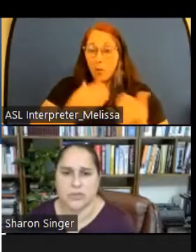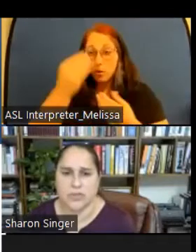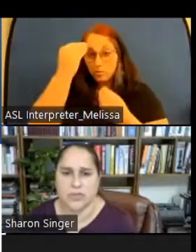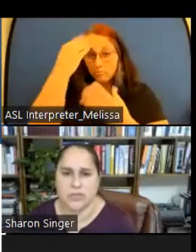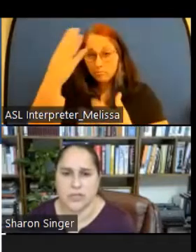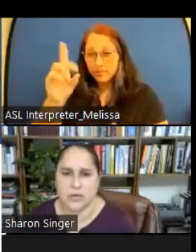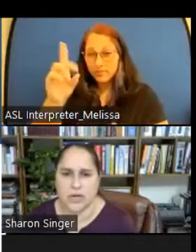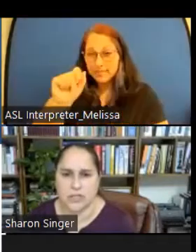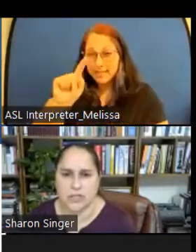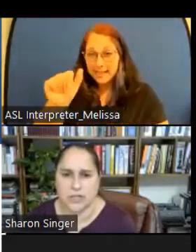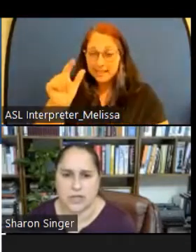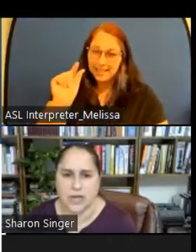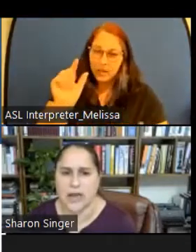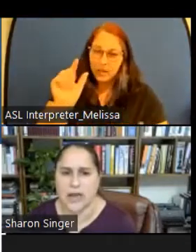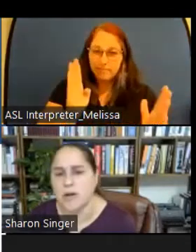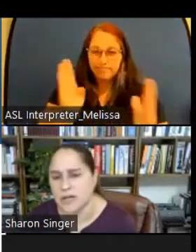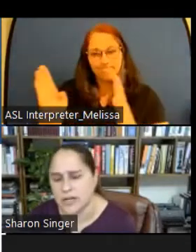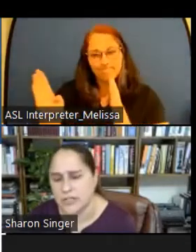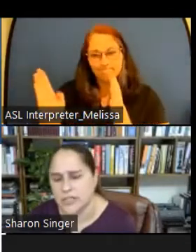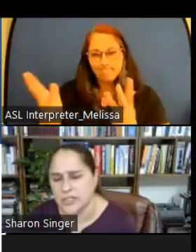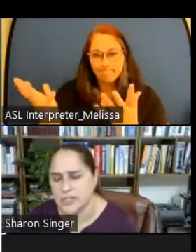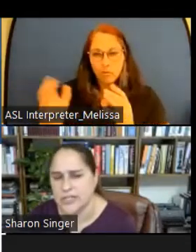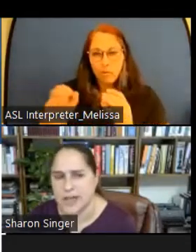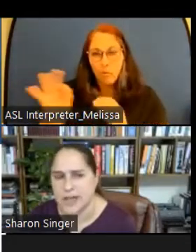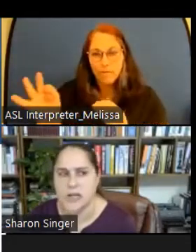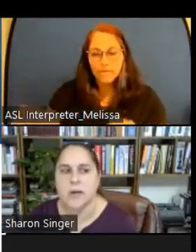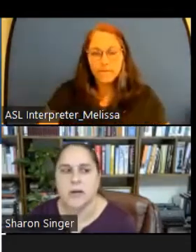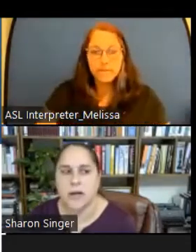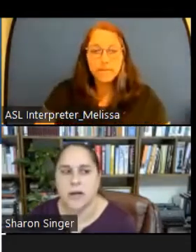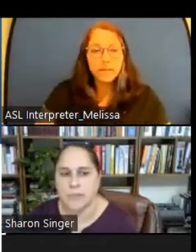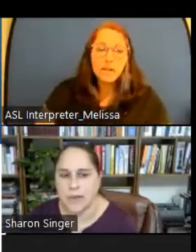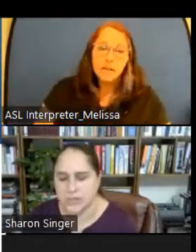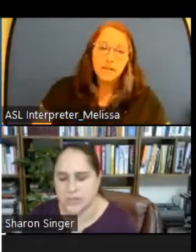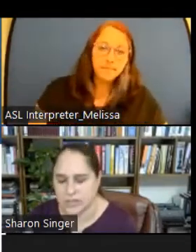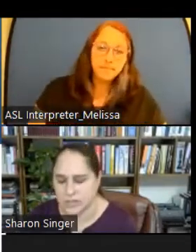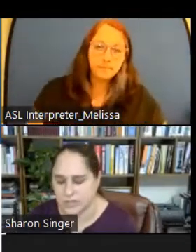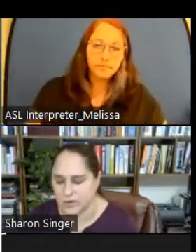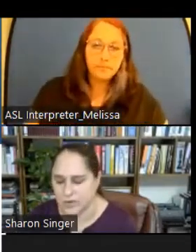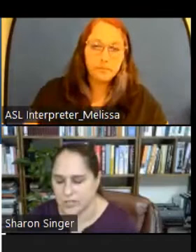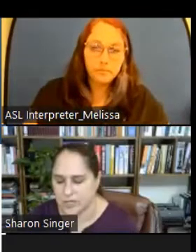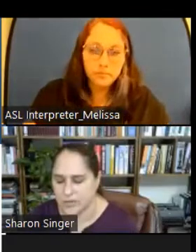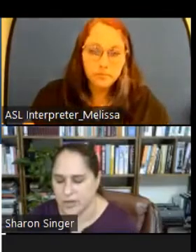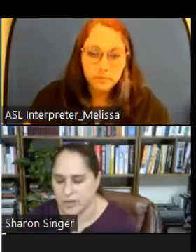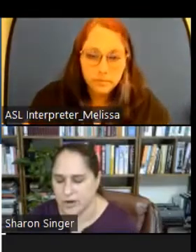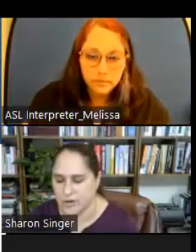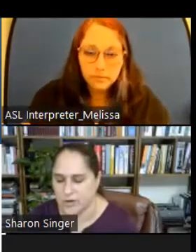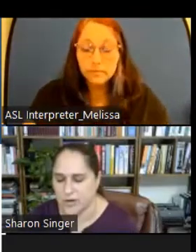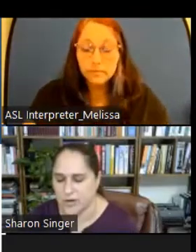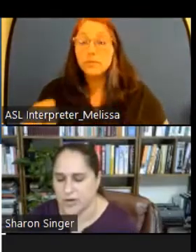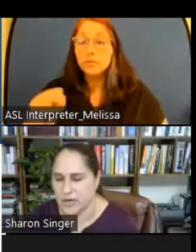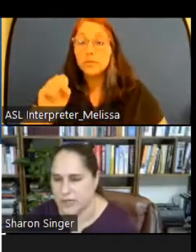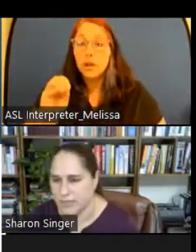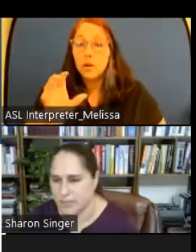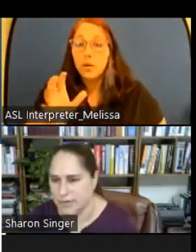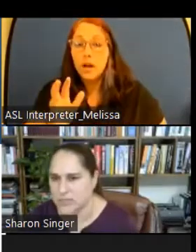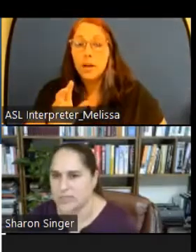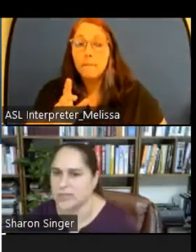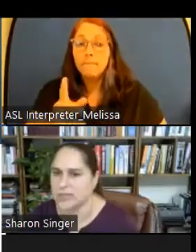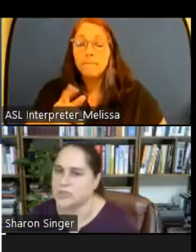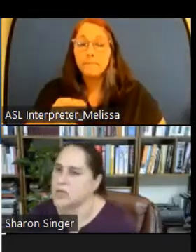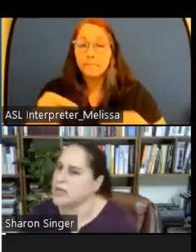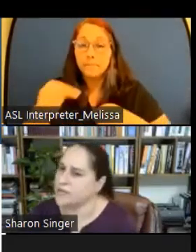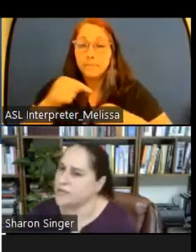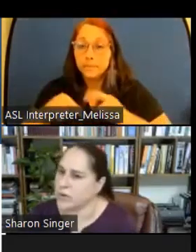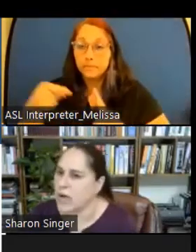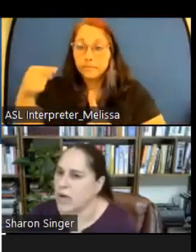So let's go on to the, and just to say, back to the sort of continuum of care and collaboration